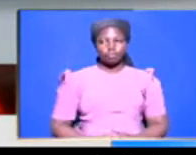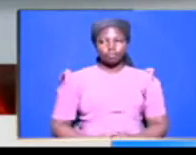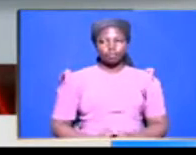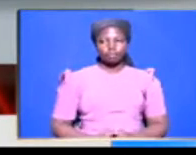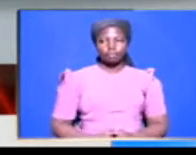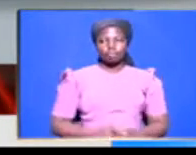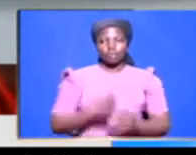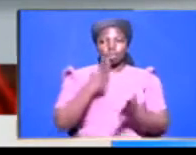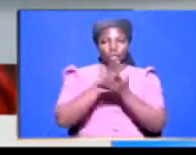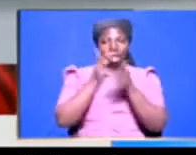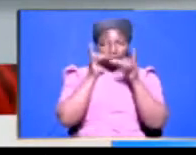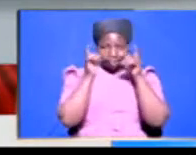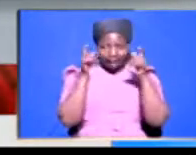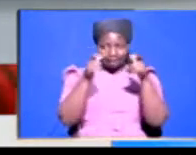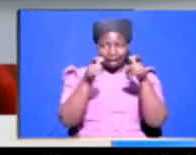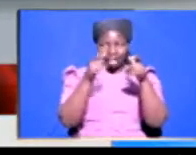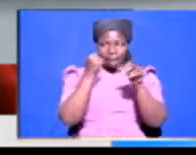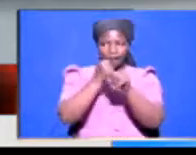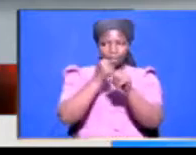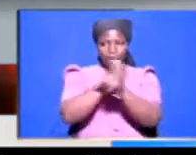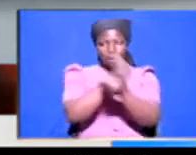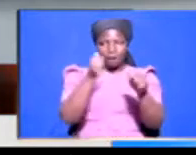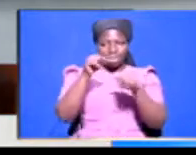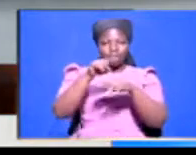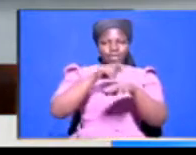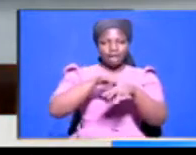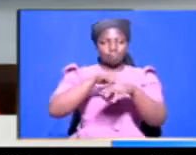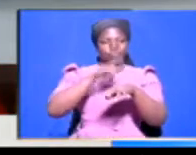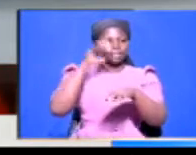Indeed, Tusker performing good this season, earning the ticket